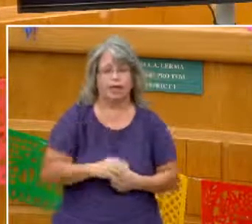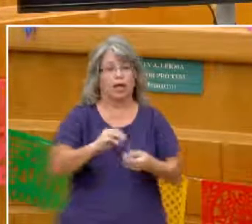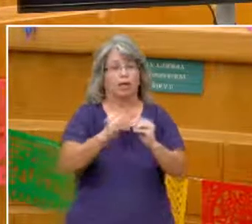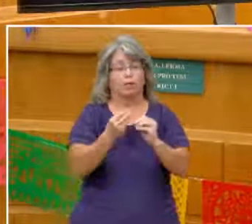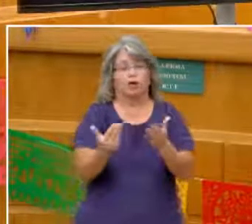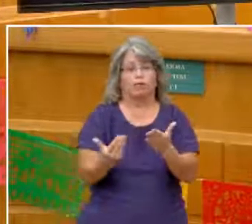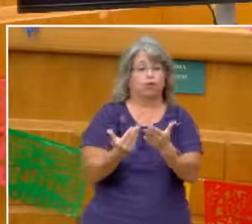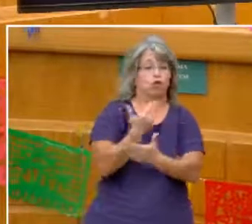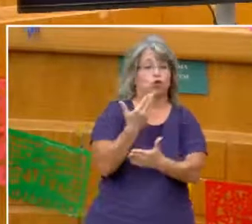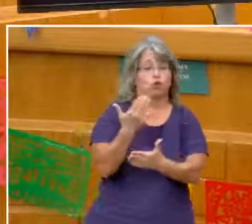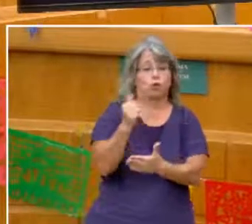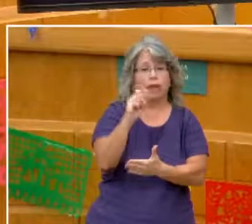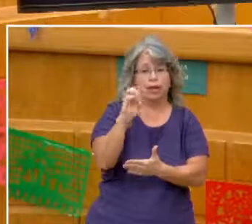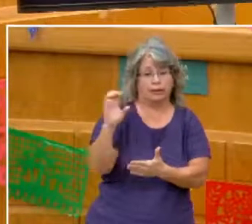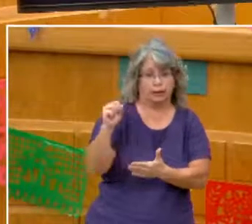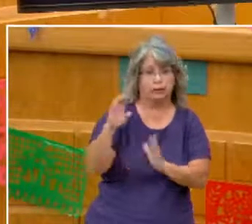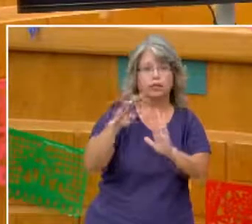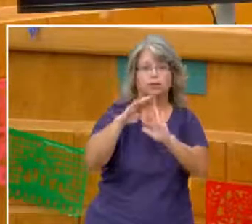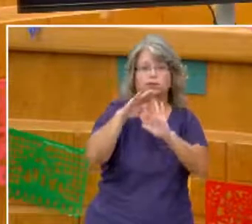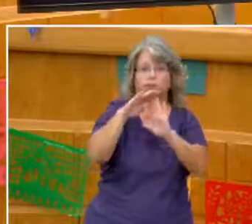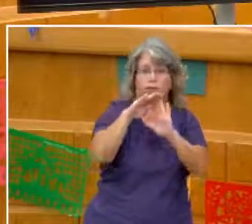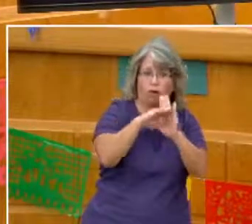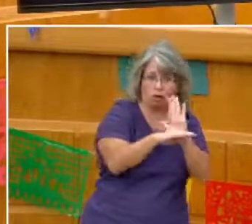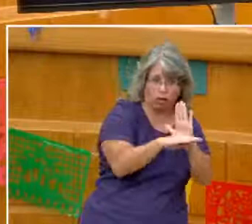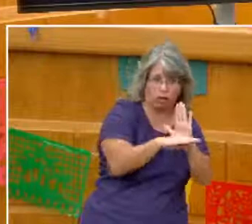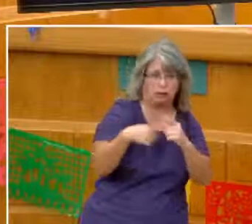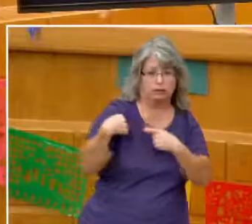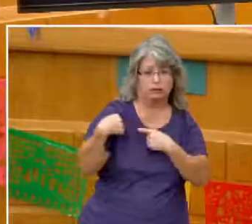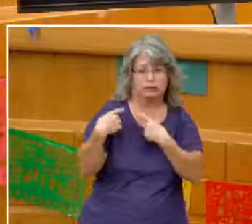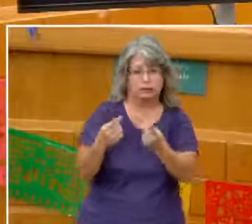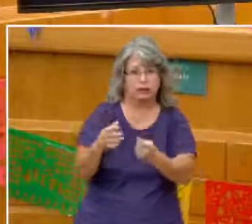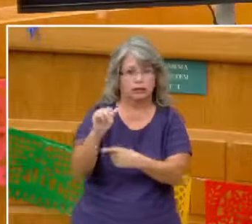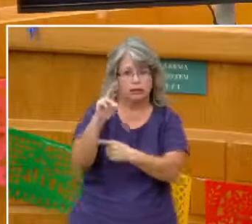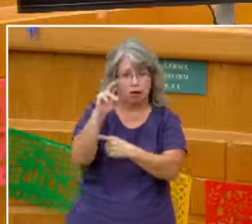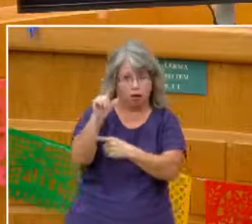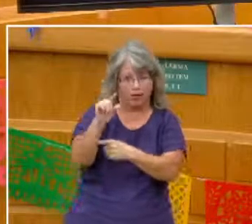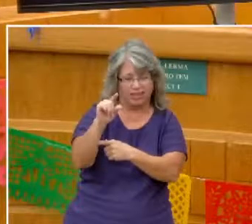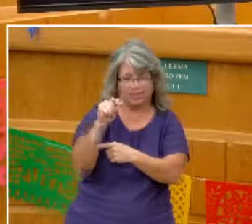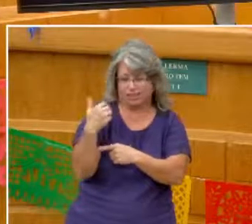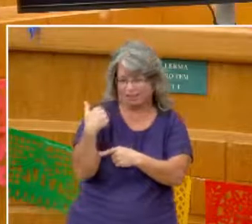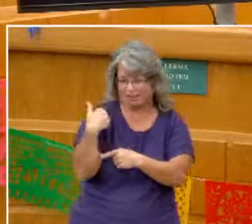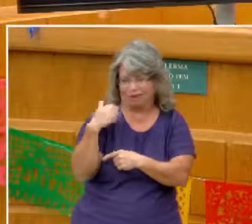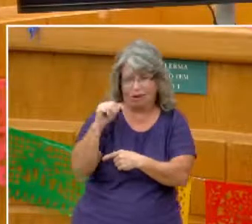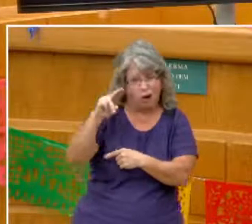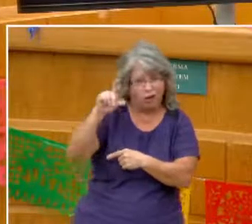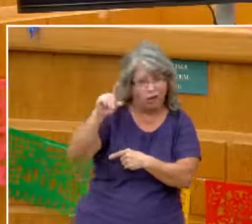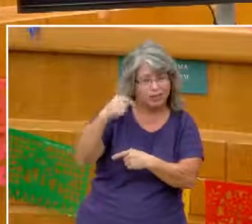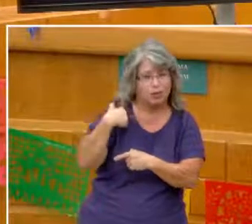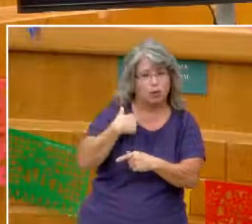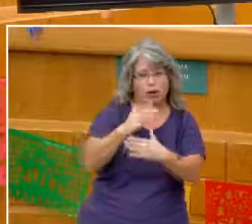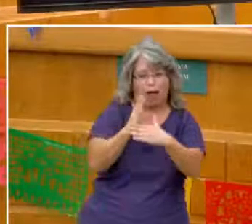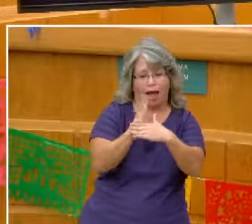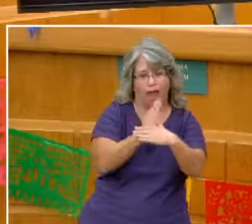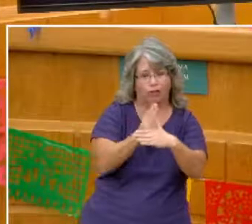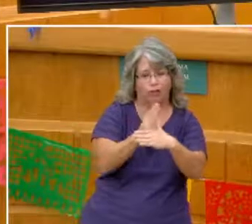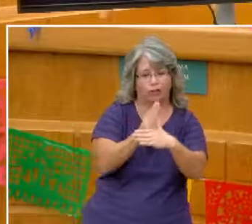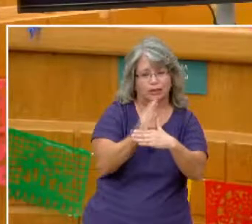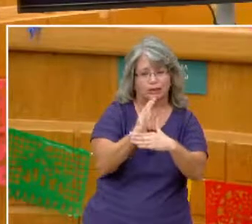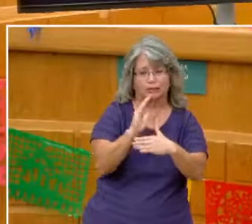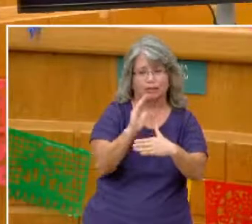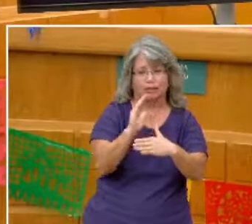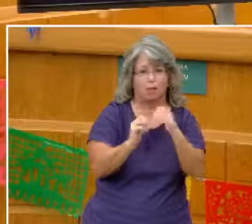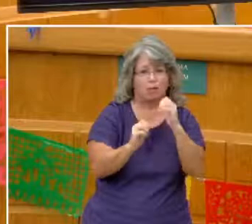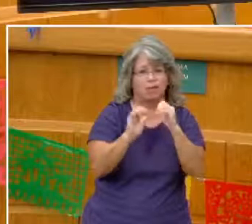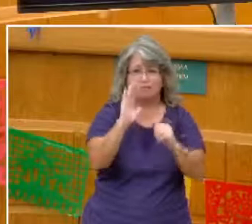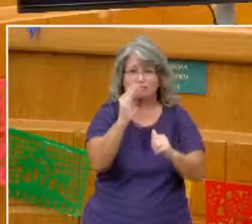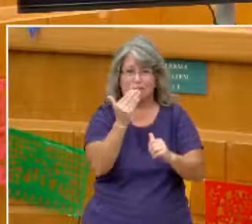has fallen significantly since this past August. Just a few months ago in August, we were averaging almost 400 cases